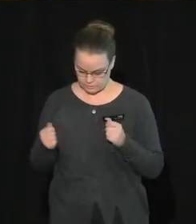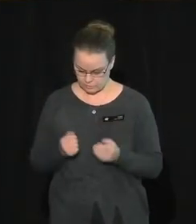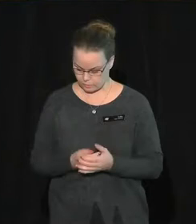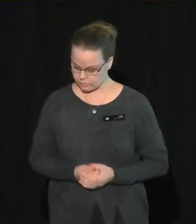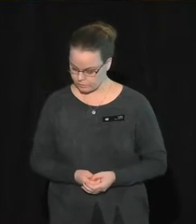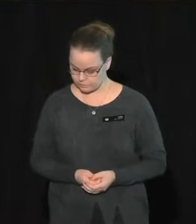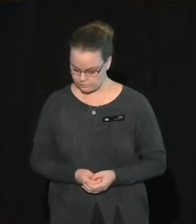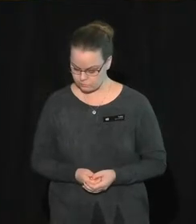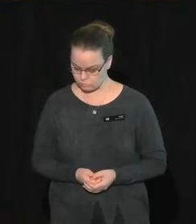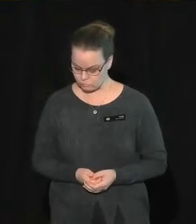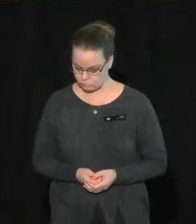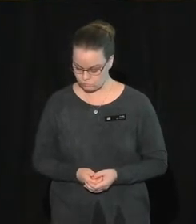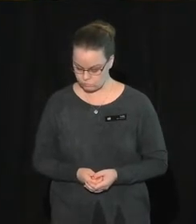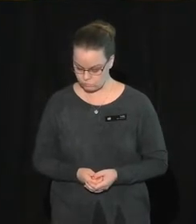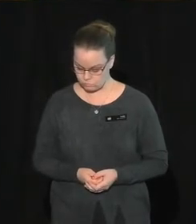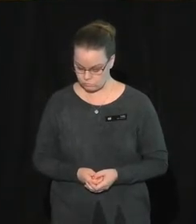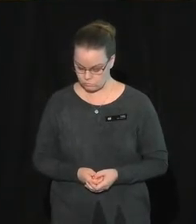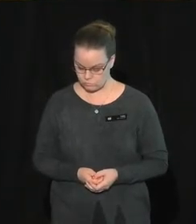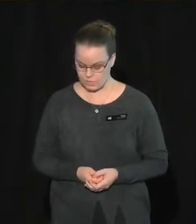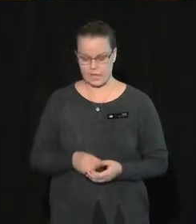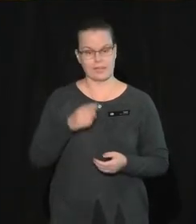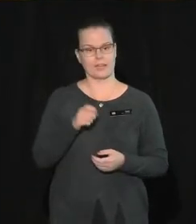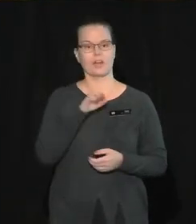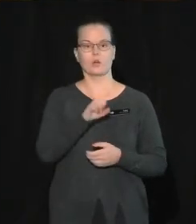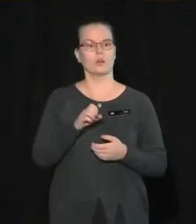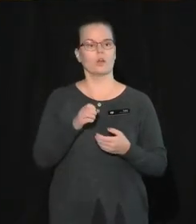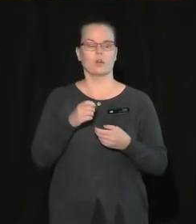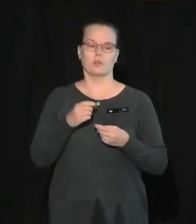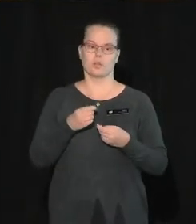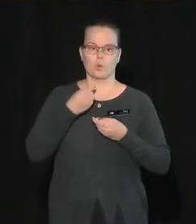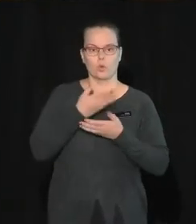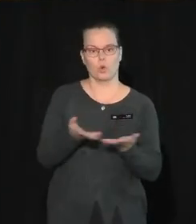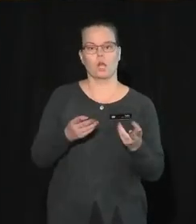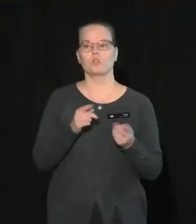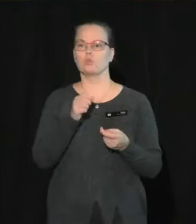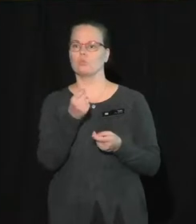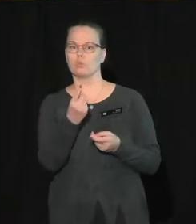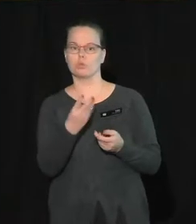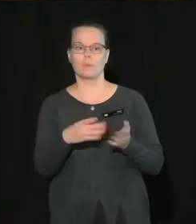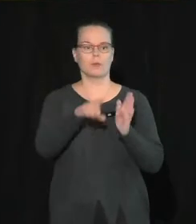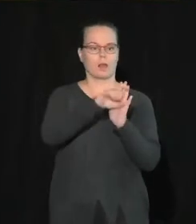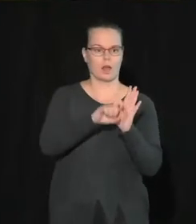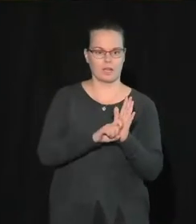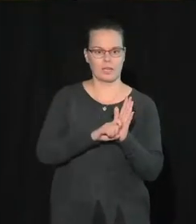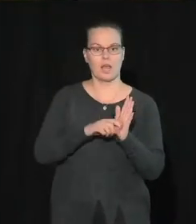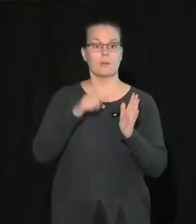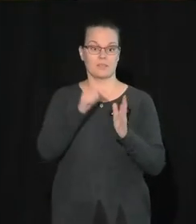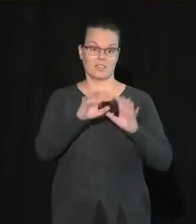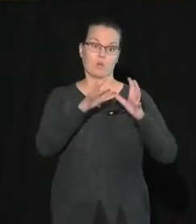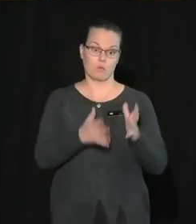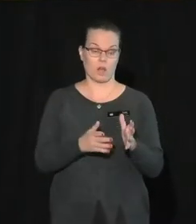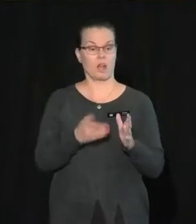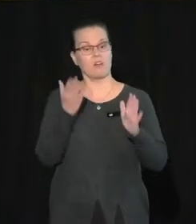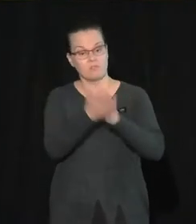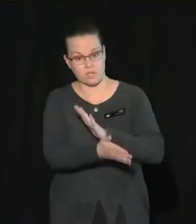they declare or they introduce some legislation that describes what accessibility